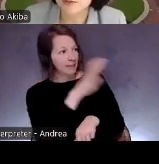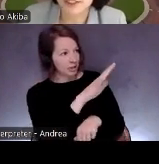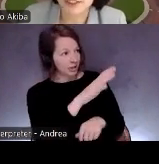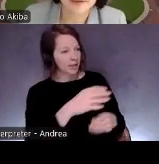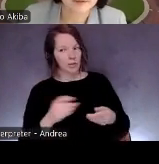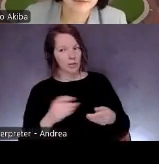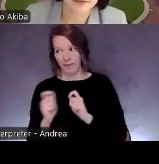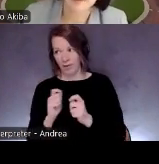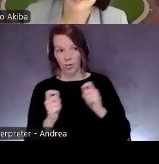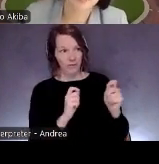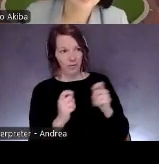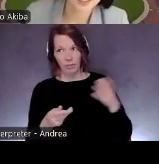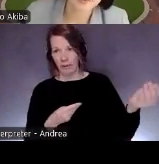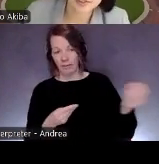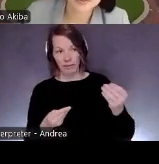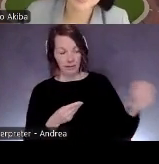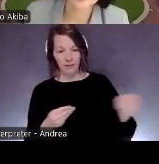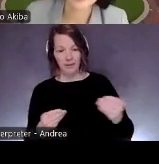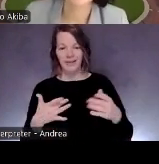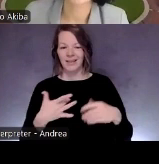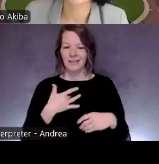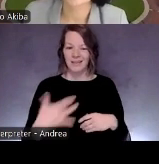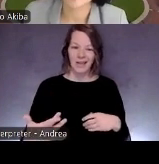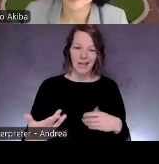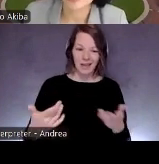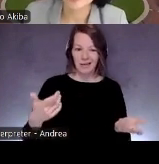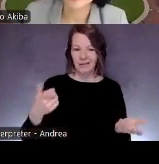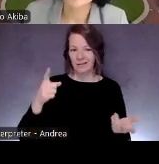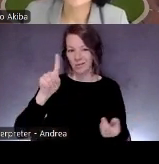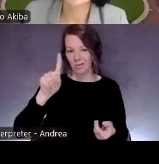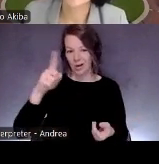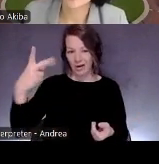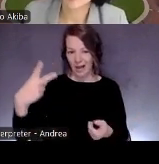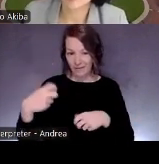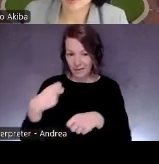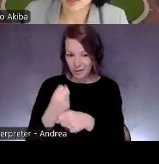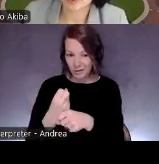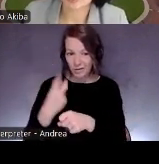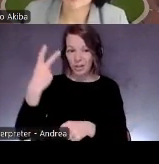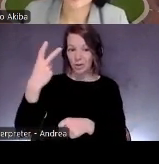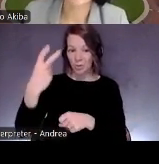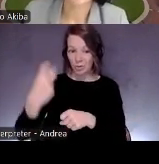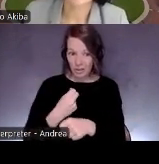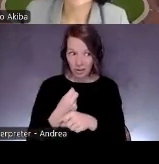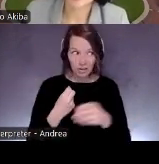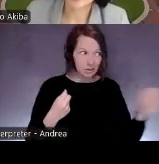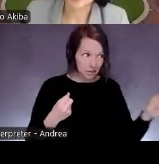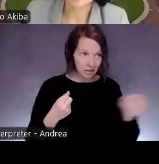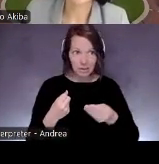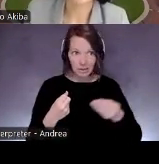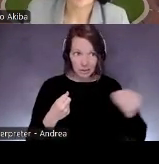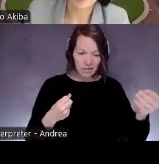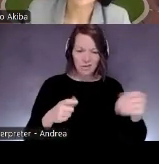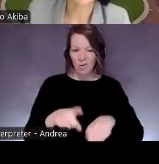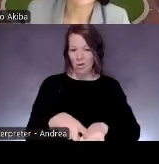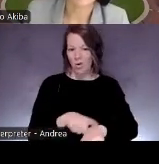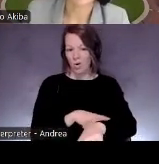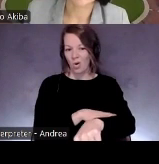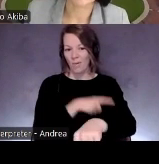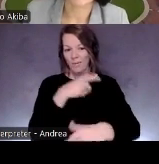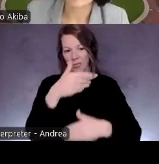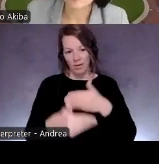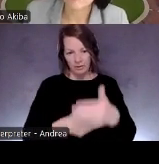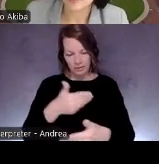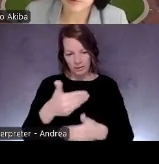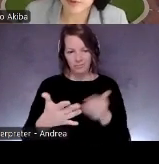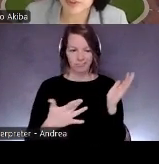months, 1.5 years to 2 years. So it is a long process, but considering that you will have to go through